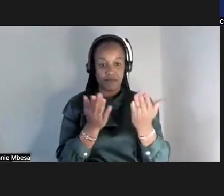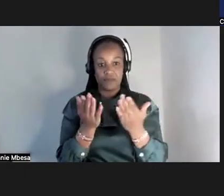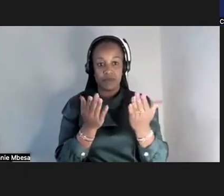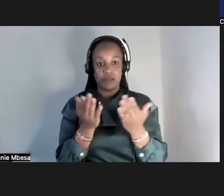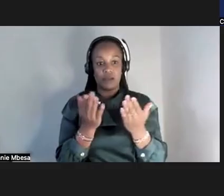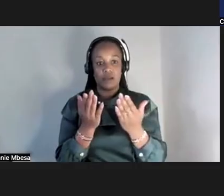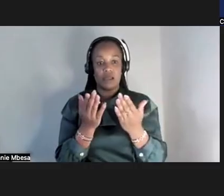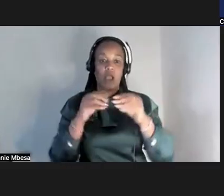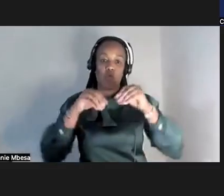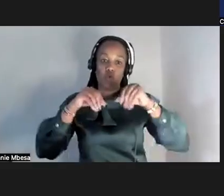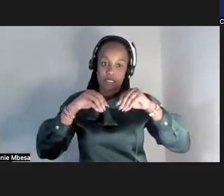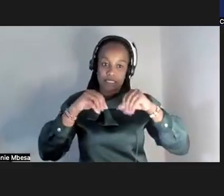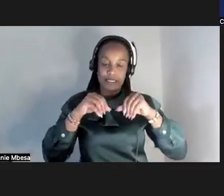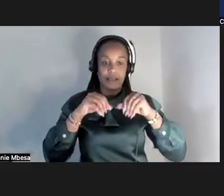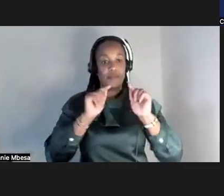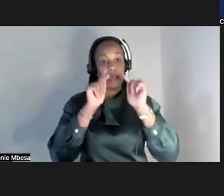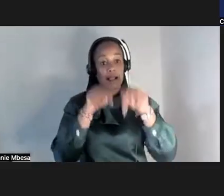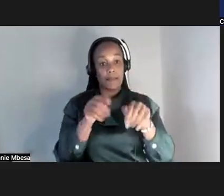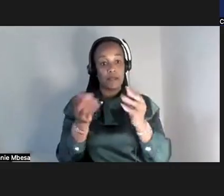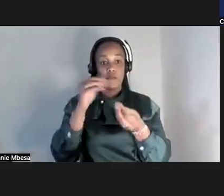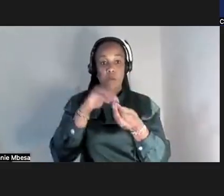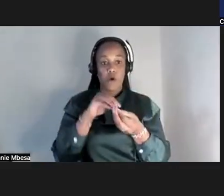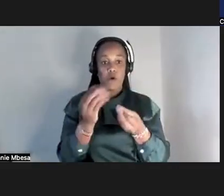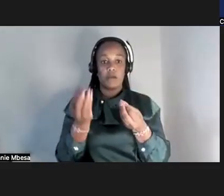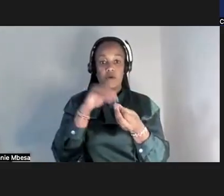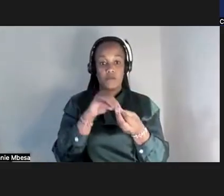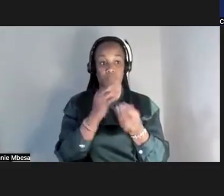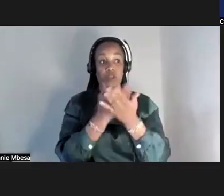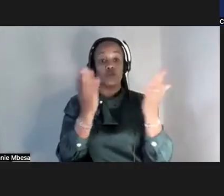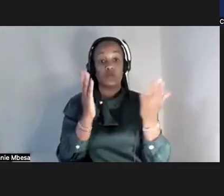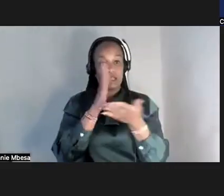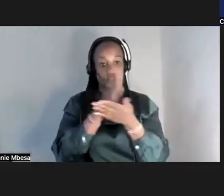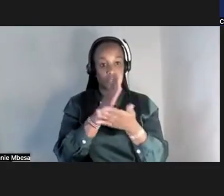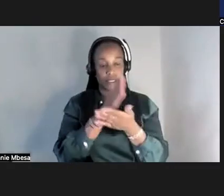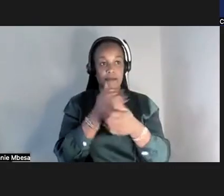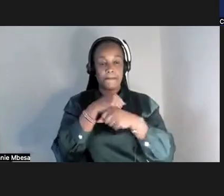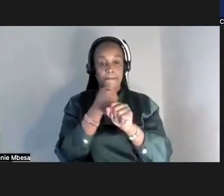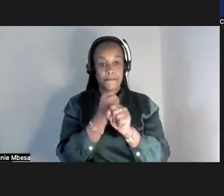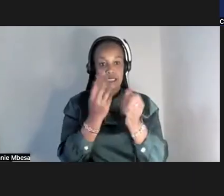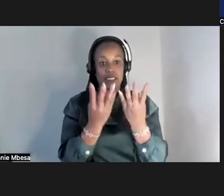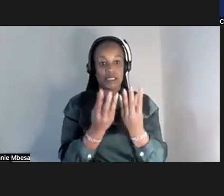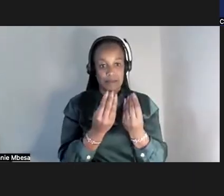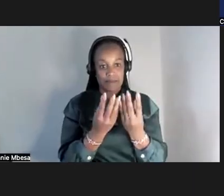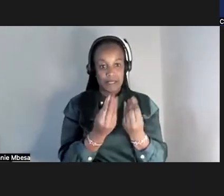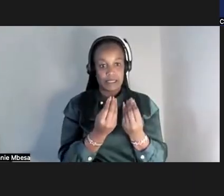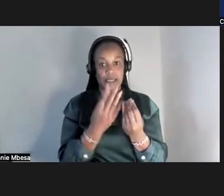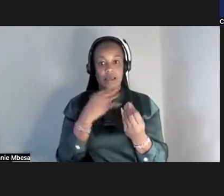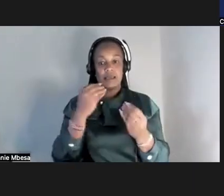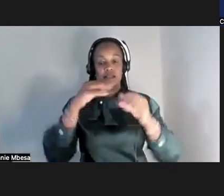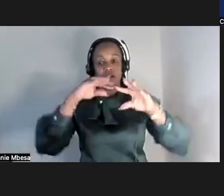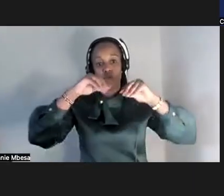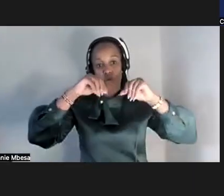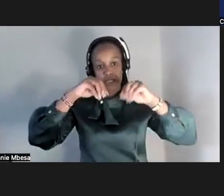services are quality, and they are coming more and more. So this has really made it seamless and quality care to deliver to